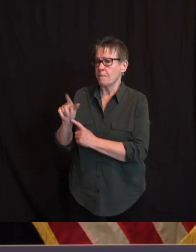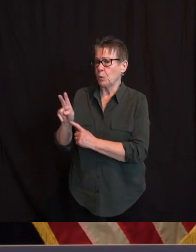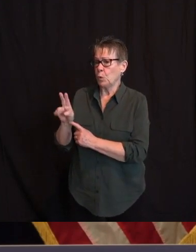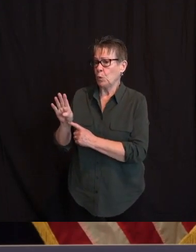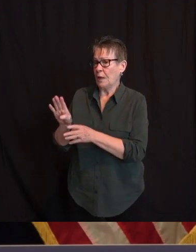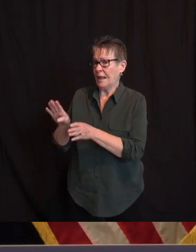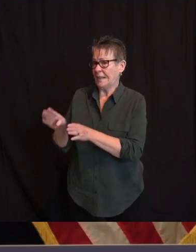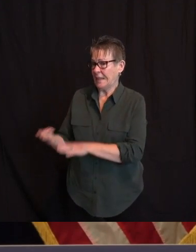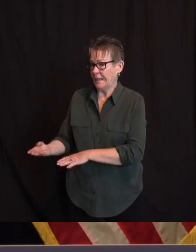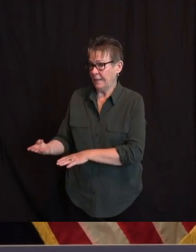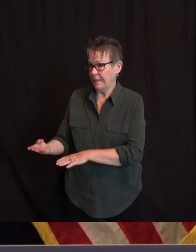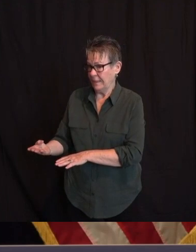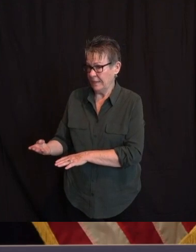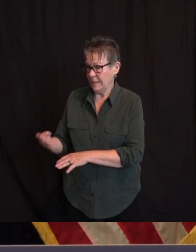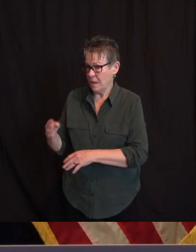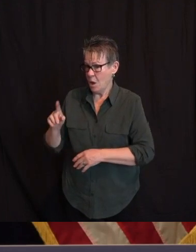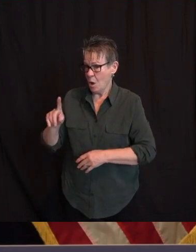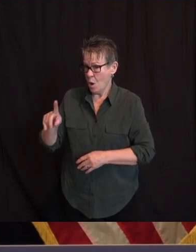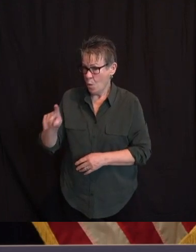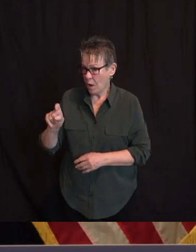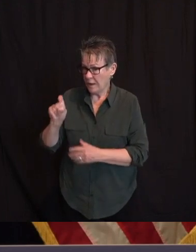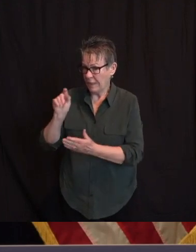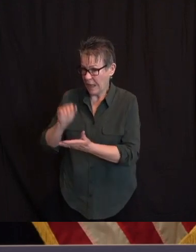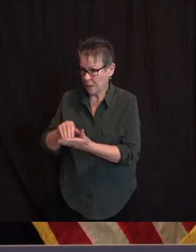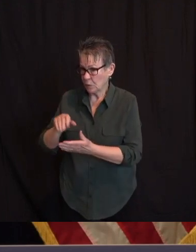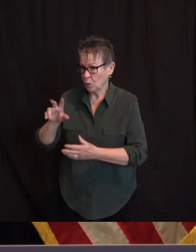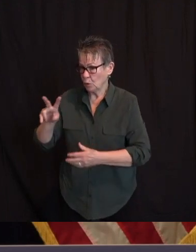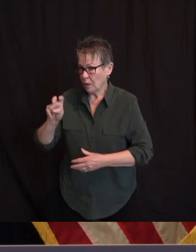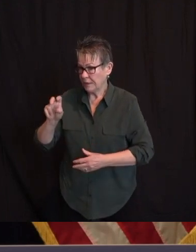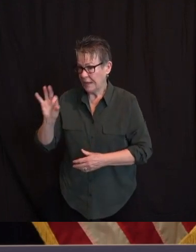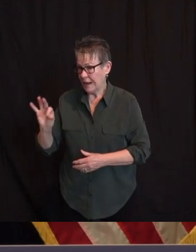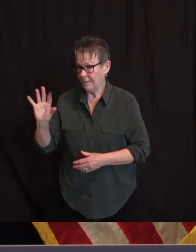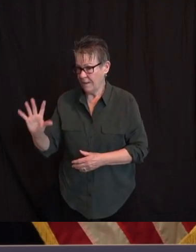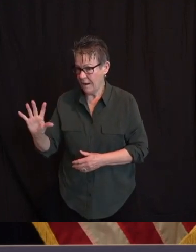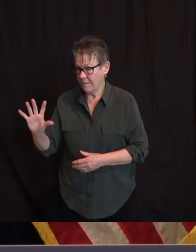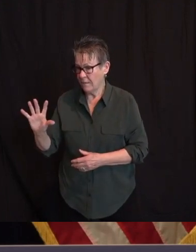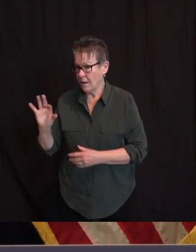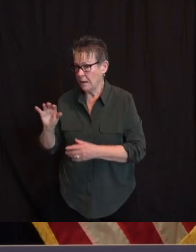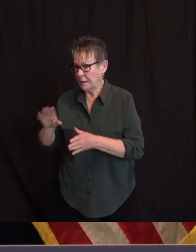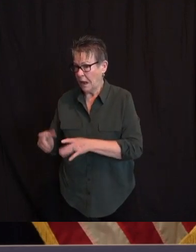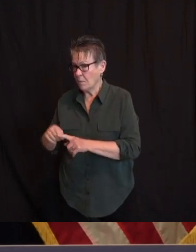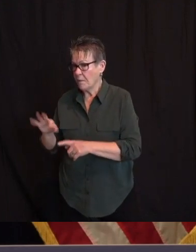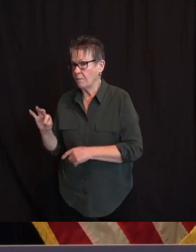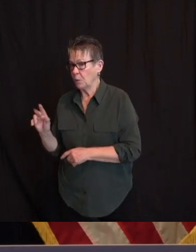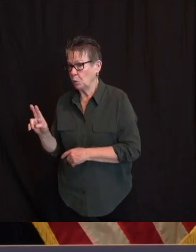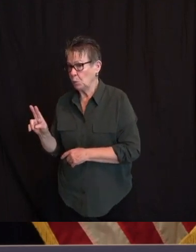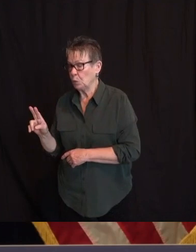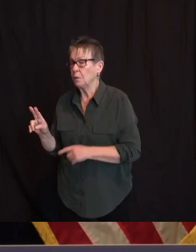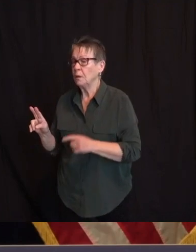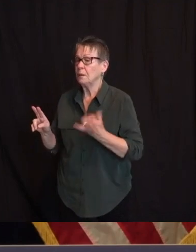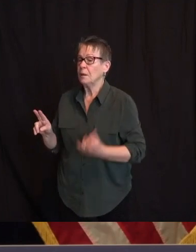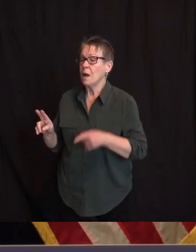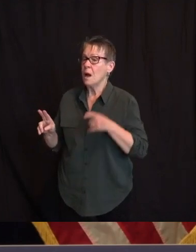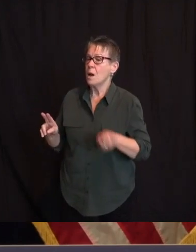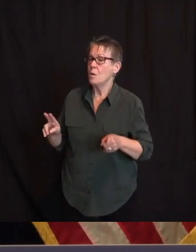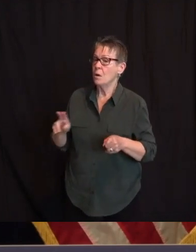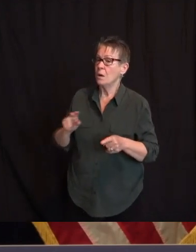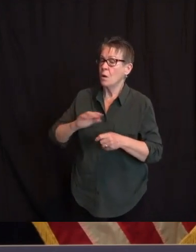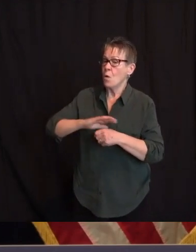We passed that today significantly. We're now up to 1,504. Could you and perhaps the health commissioner talk